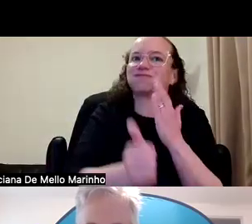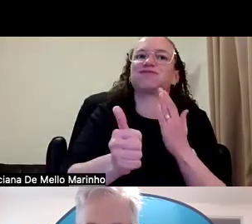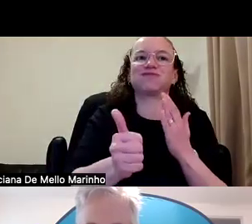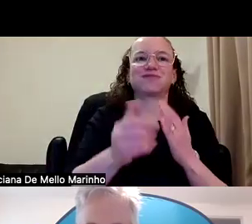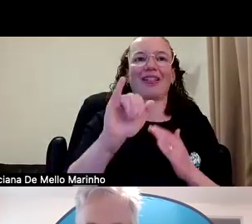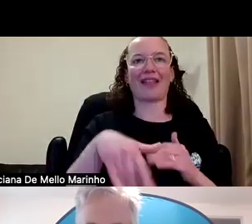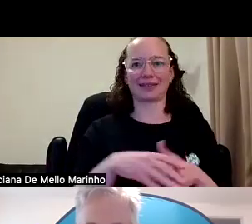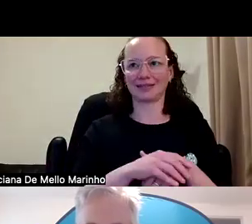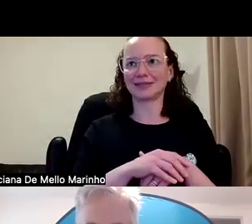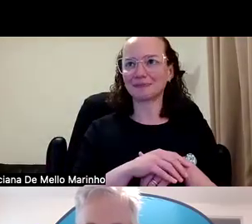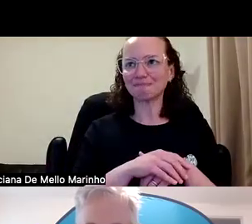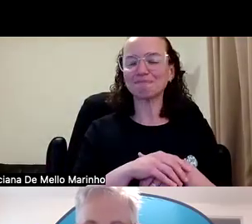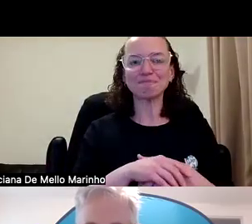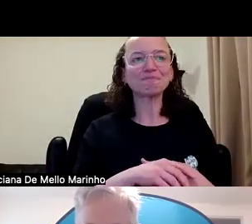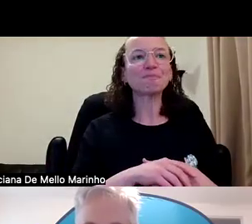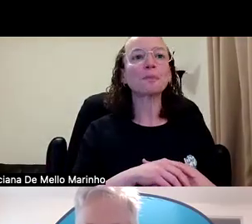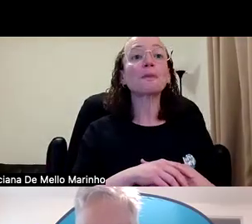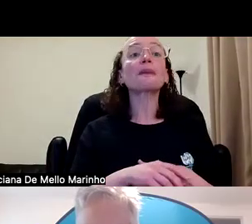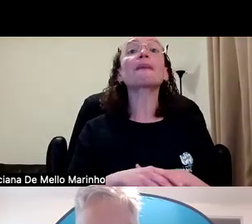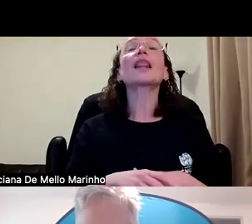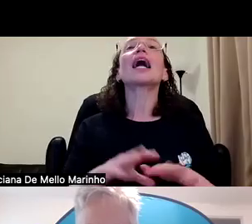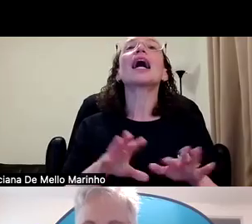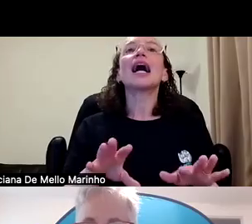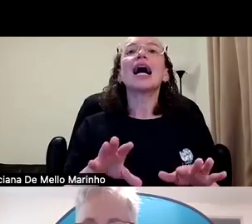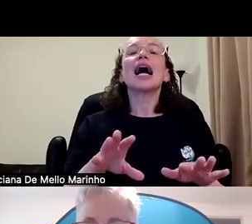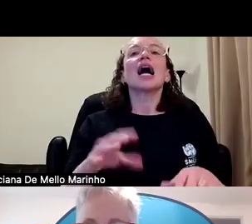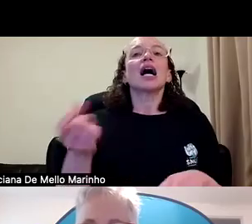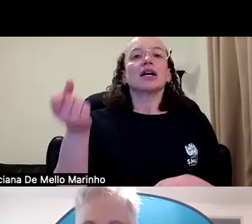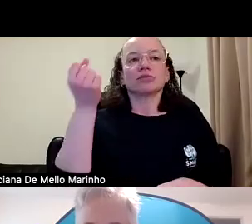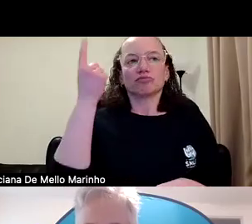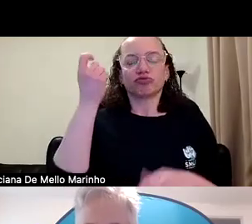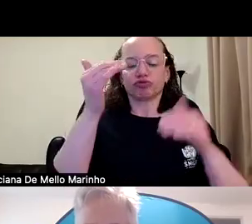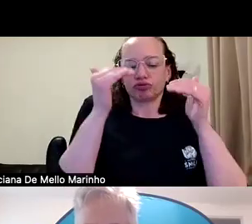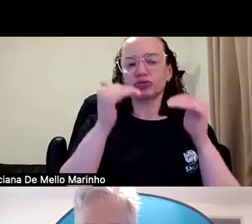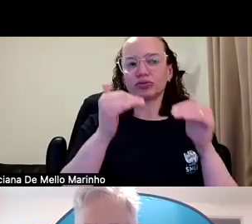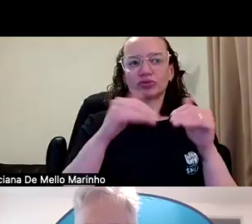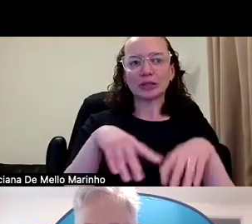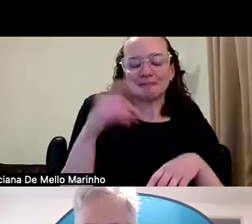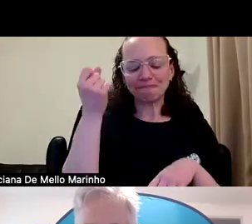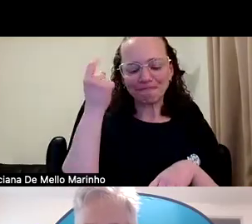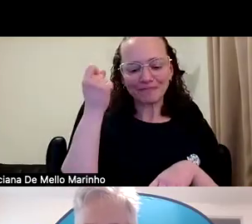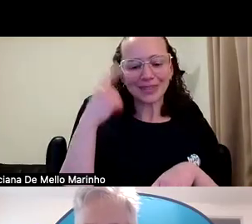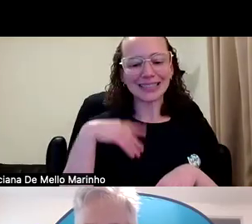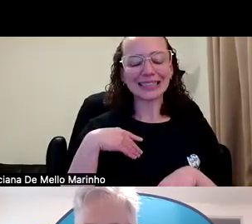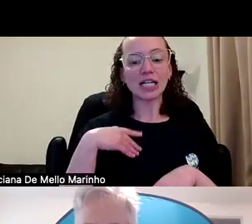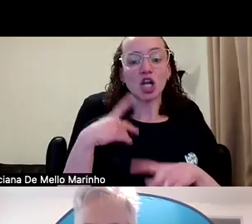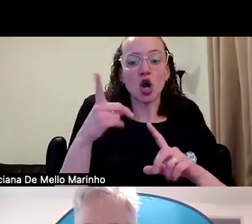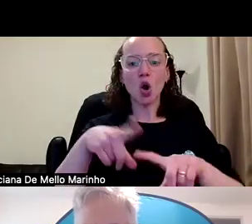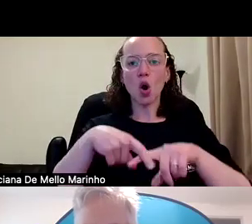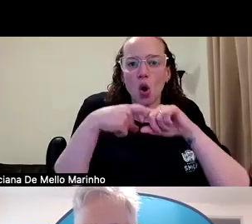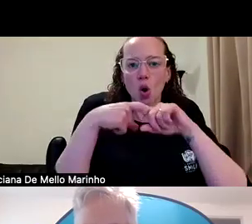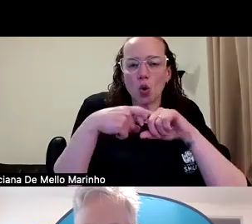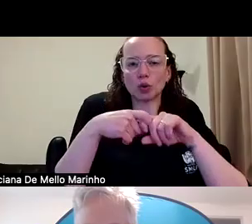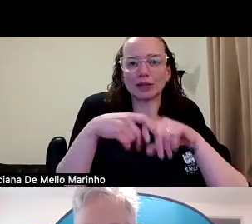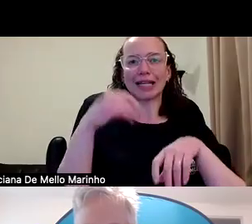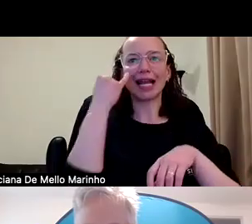You are the expert in this spot. It's your skill to come in and say, this communication is failing because of something's happening here.